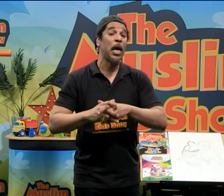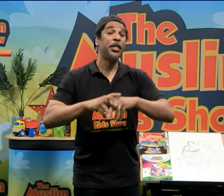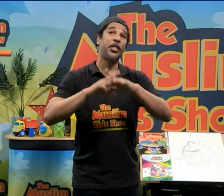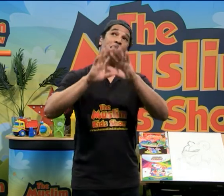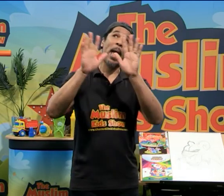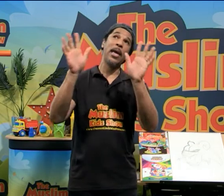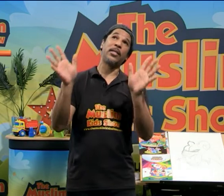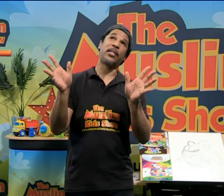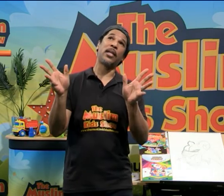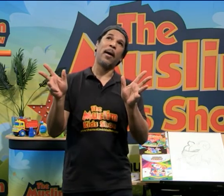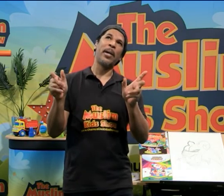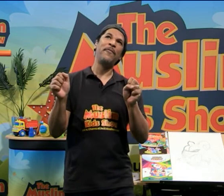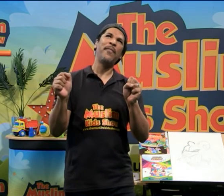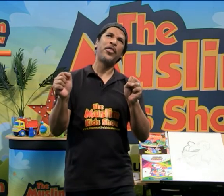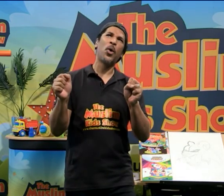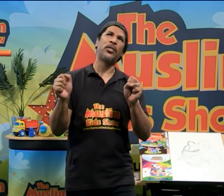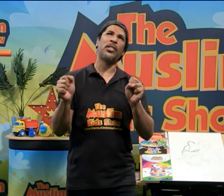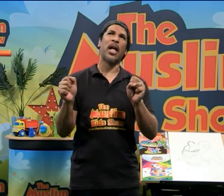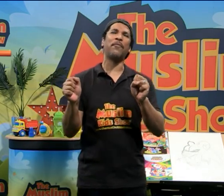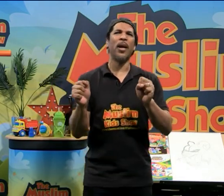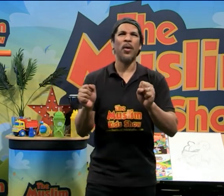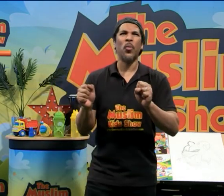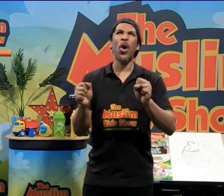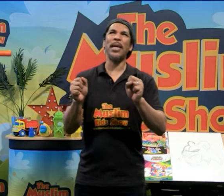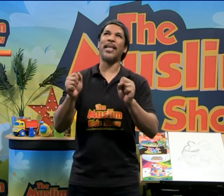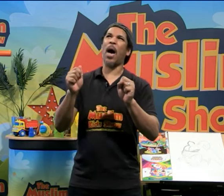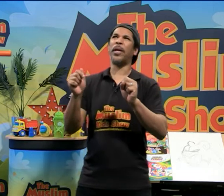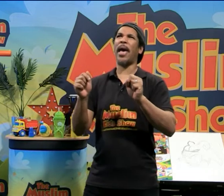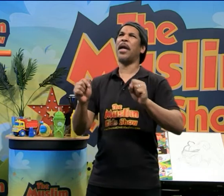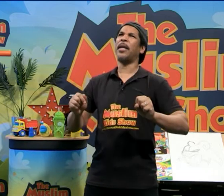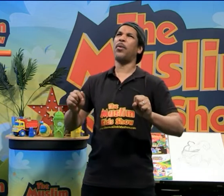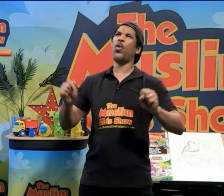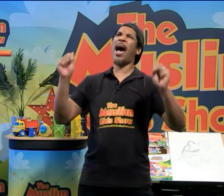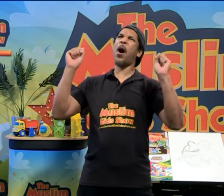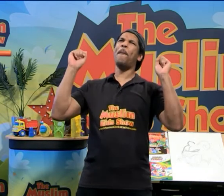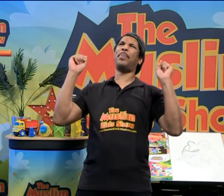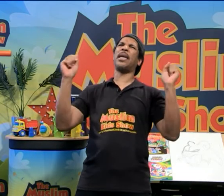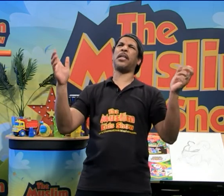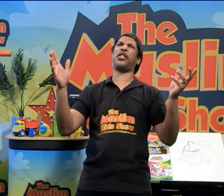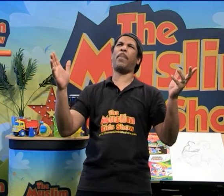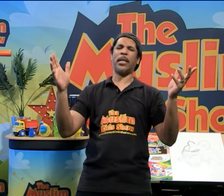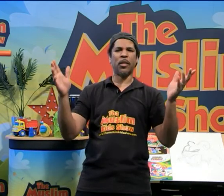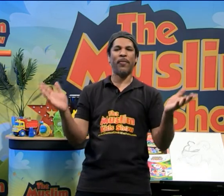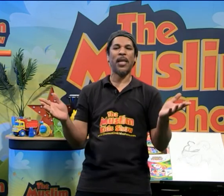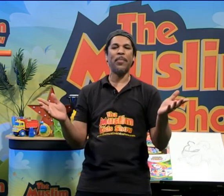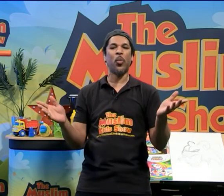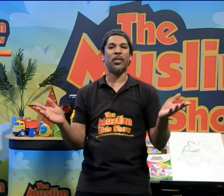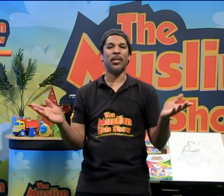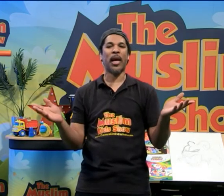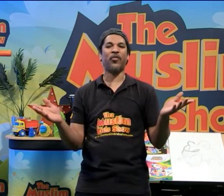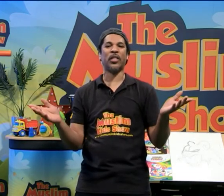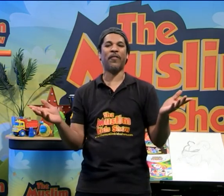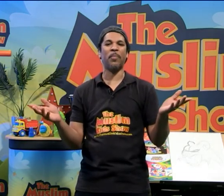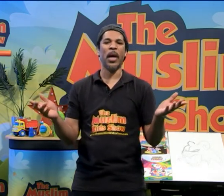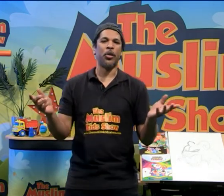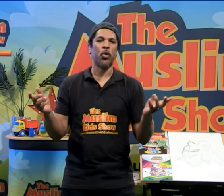is space. But have you ever thought to yourself, what is out there and how big is space? Because every time you watch these